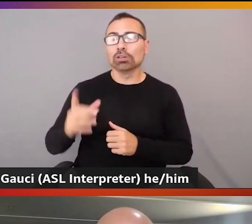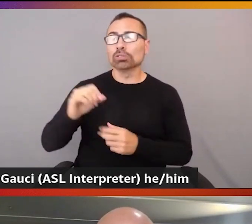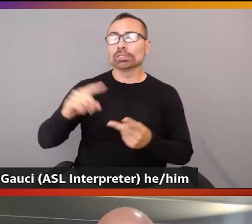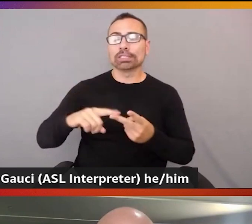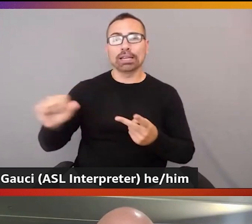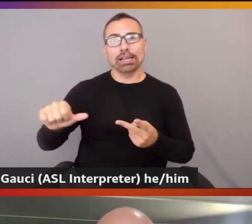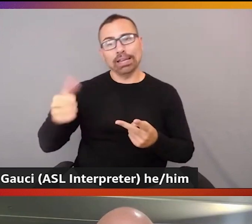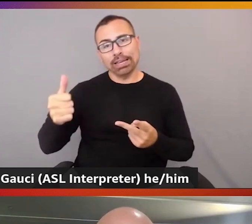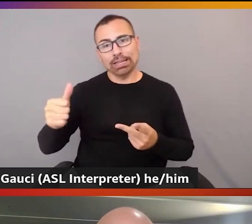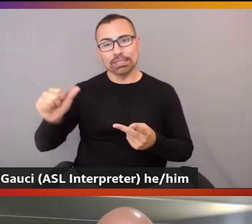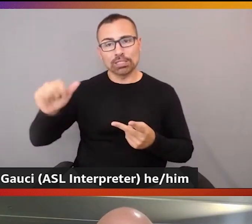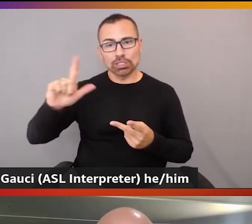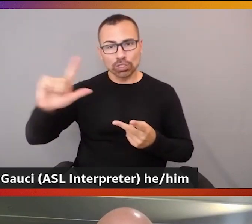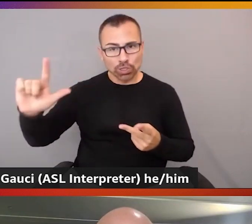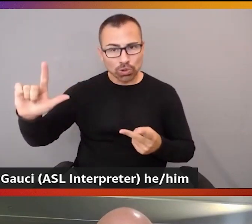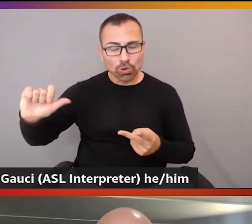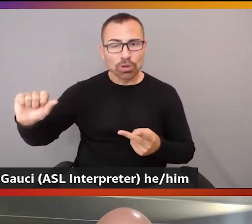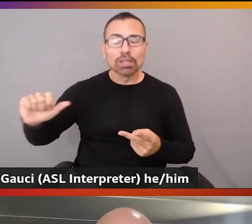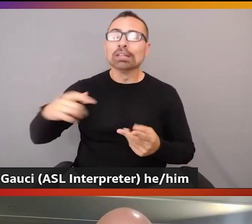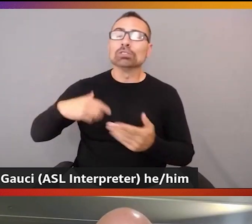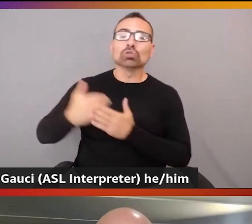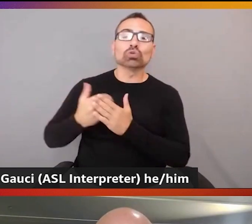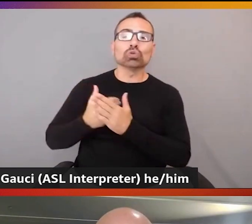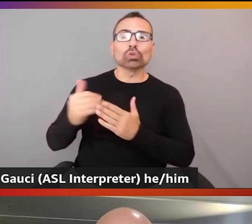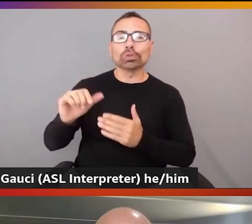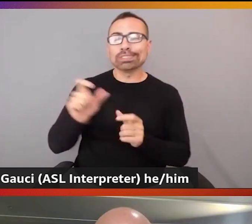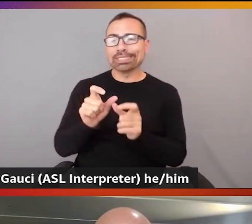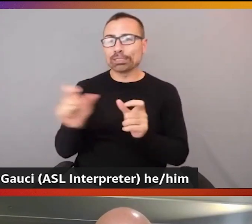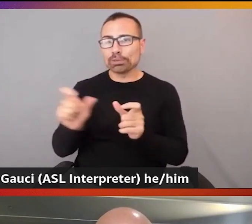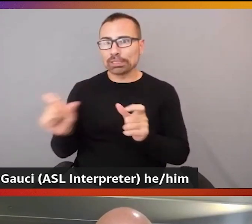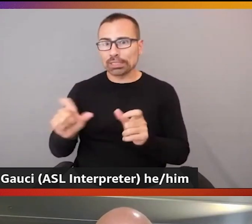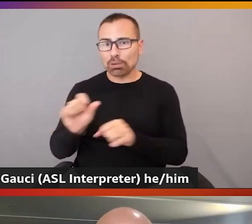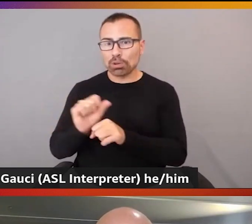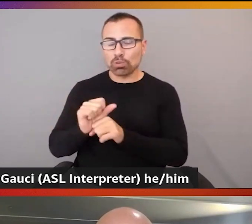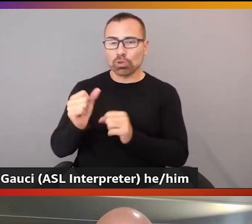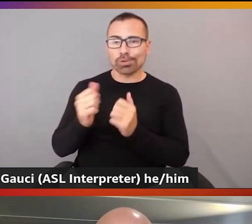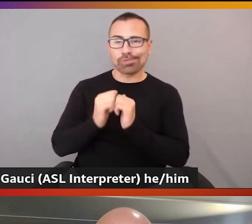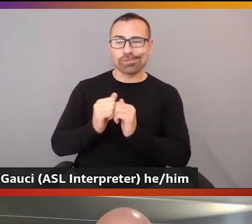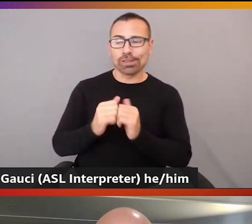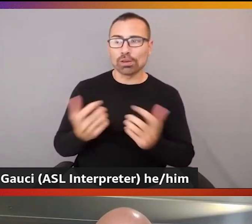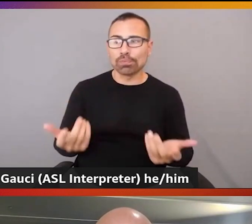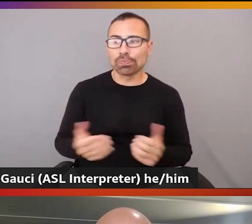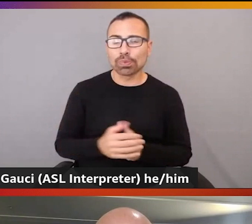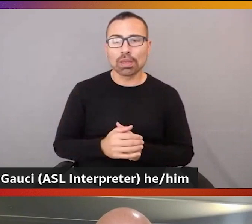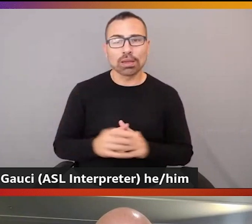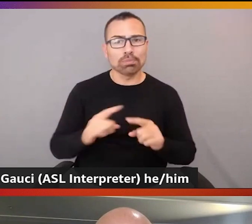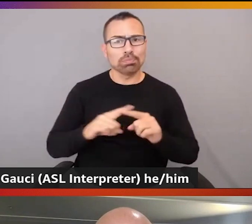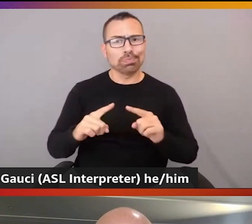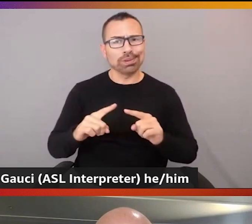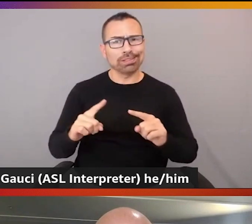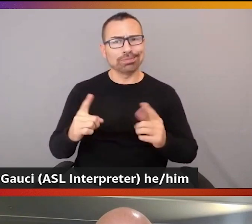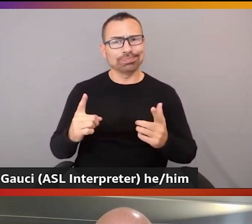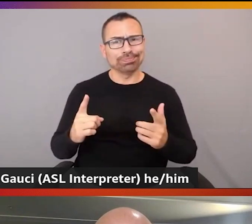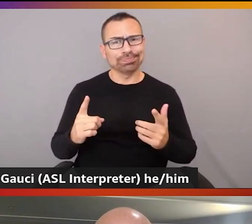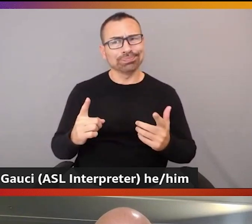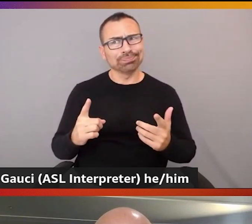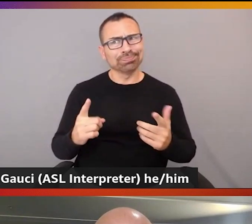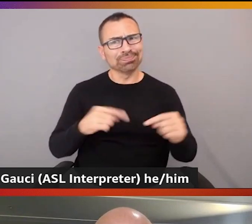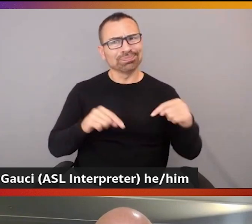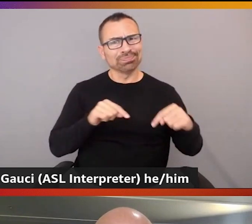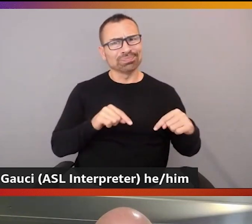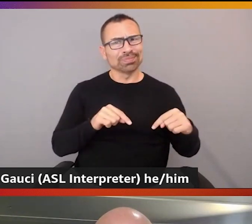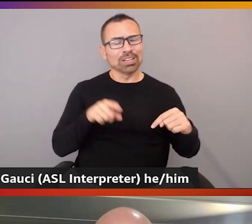So, that's one area that we've worked with in time with DMS. But, going back to what I was saying, you need to know what it is you